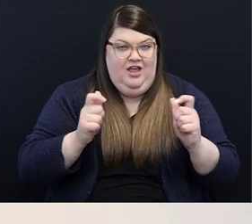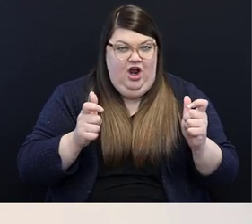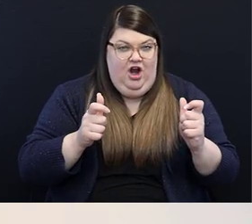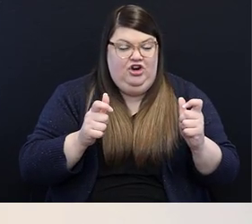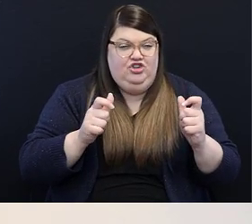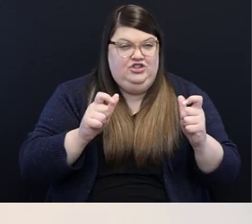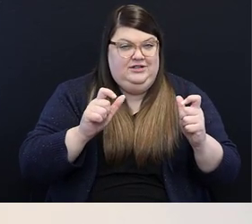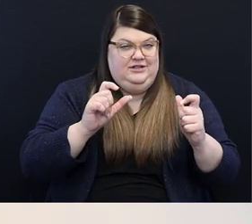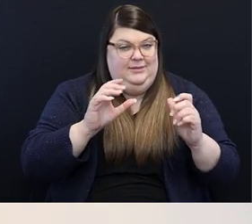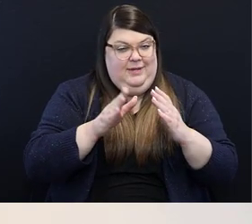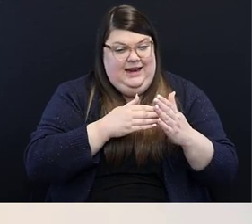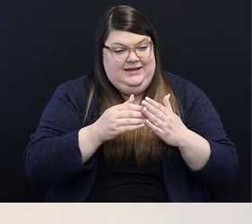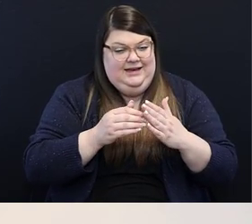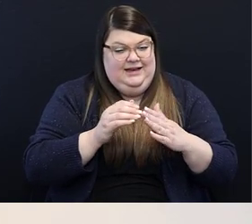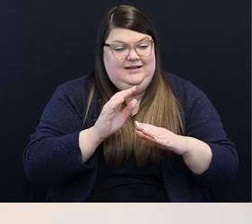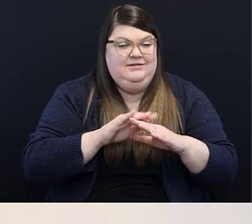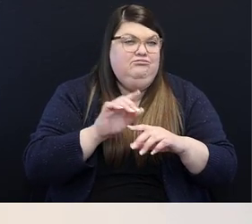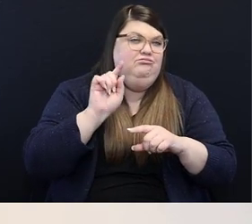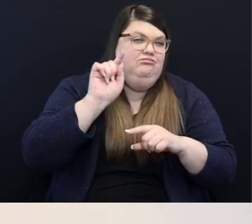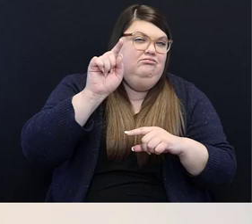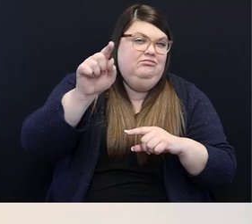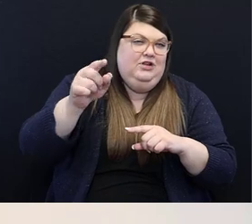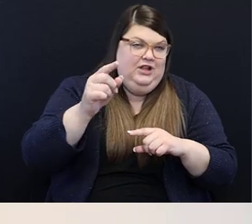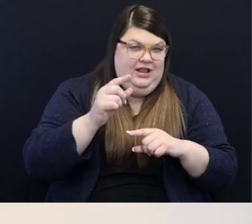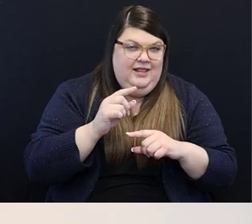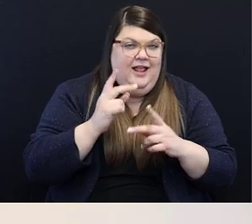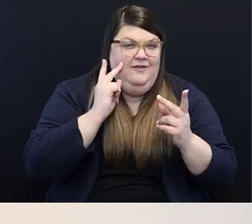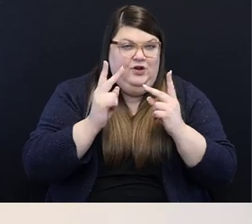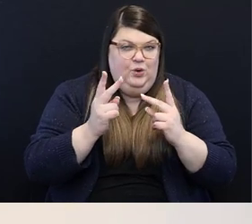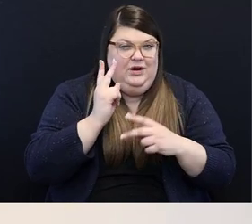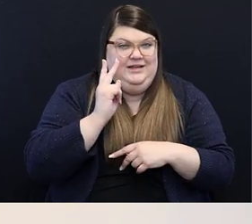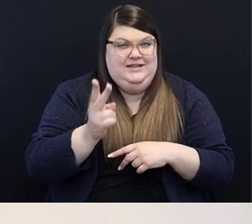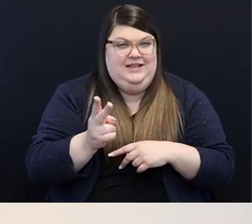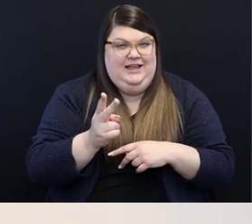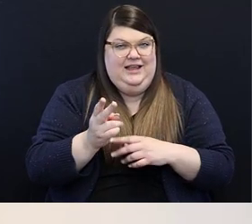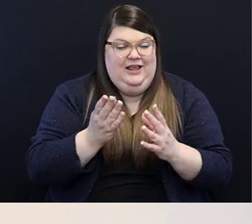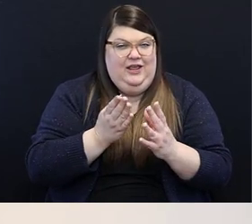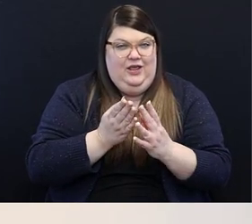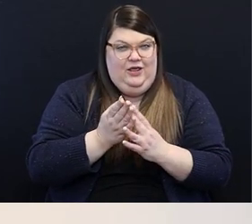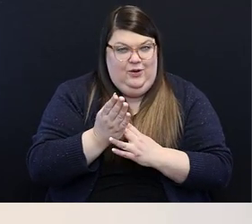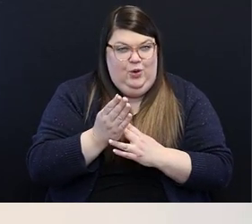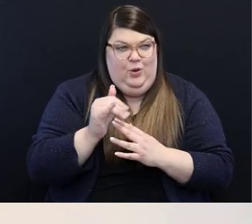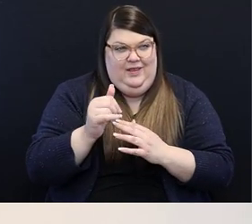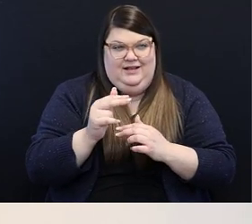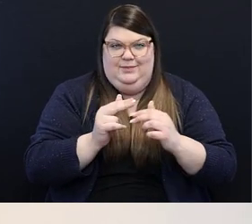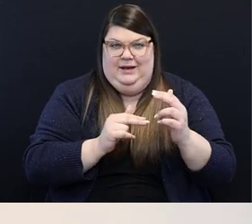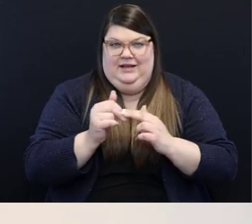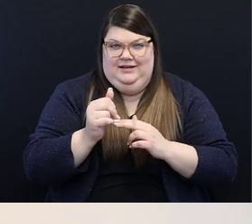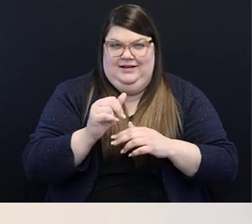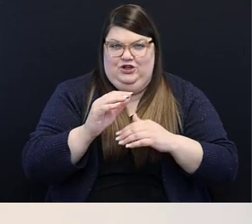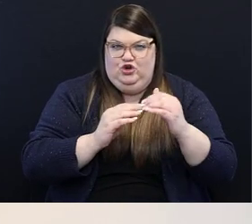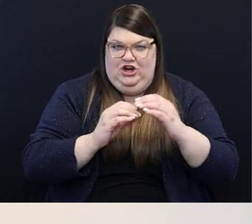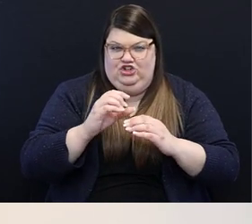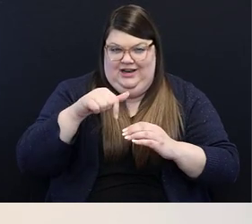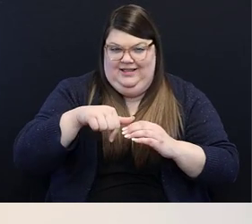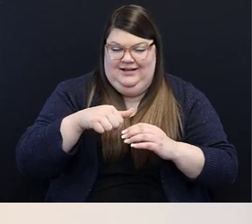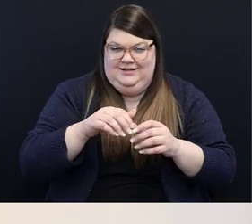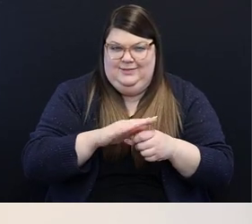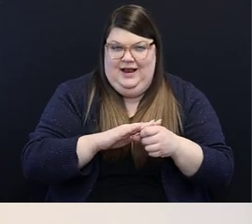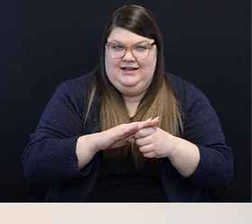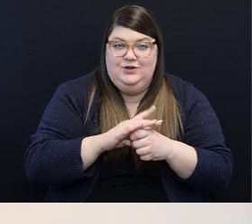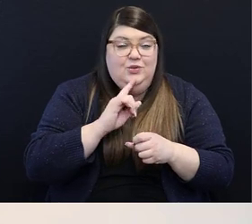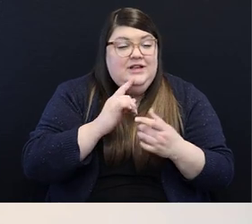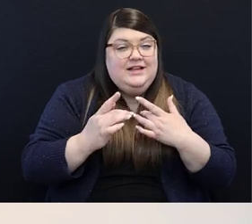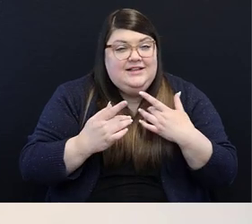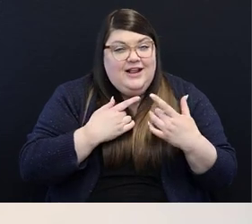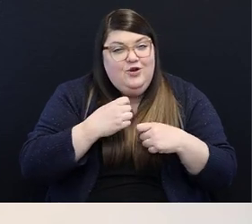on the horizon that a viewer would encounter kind of through an aperture through the built construction in this space. So I was really excited to make that kind